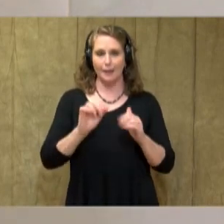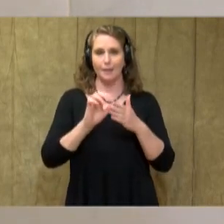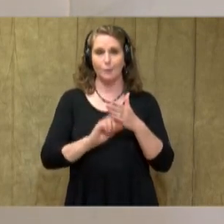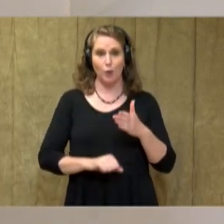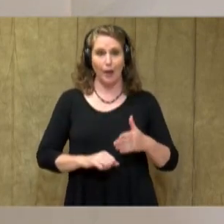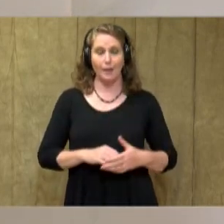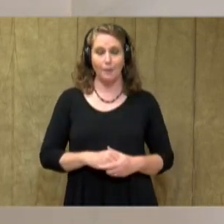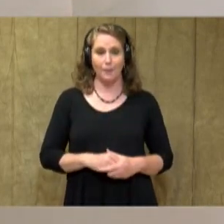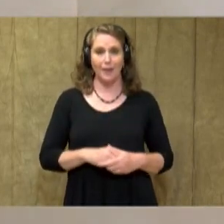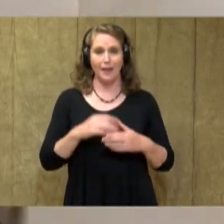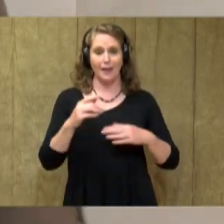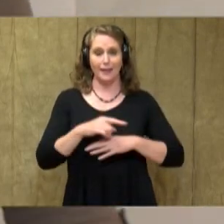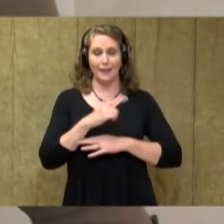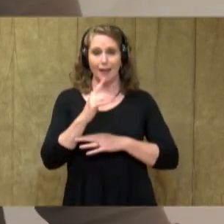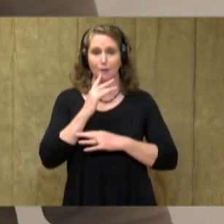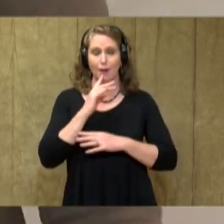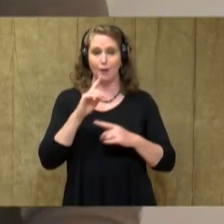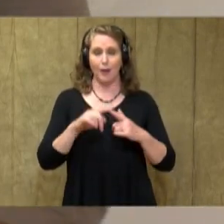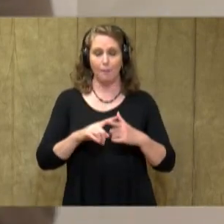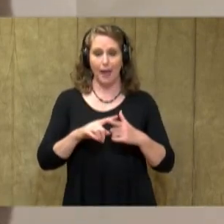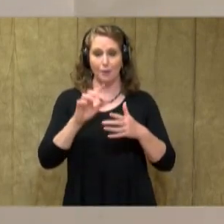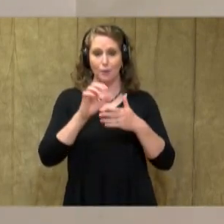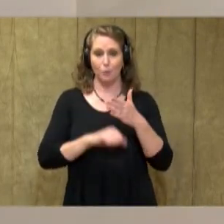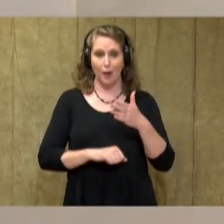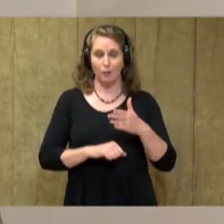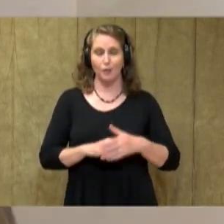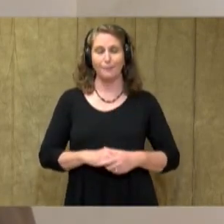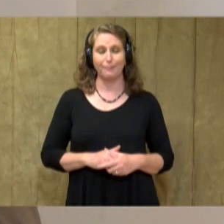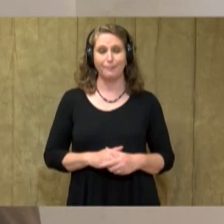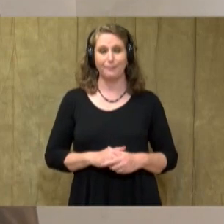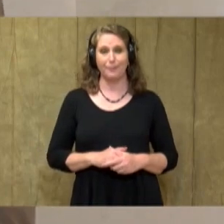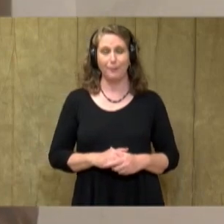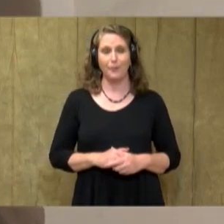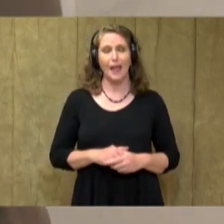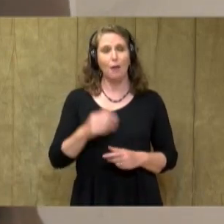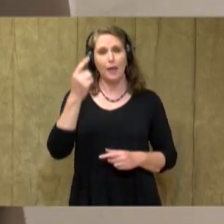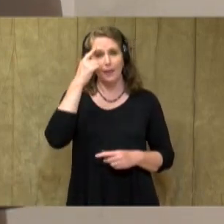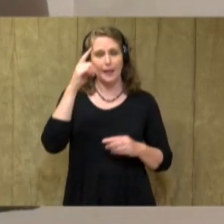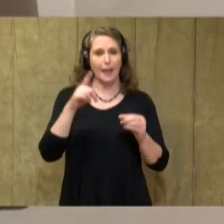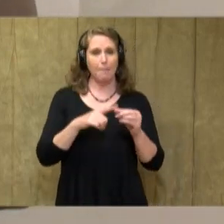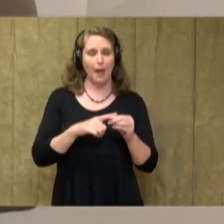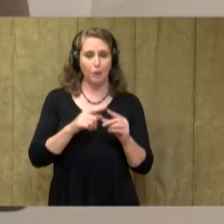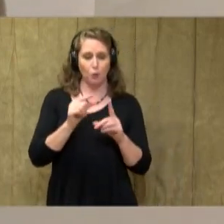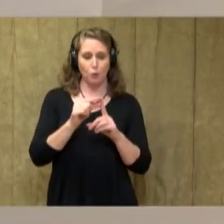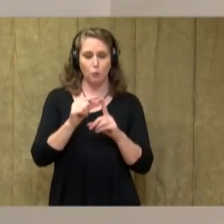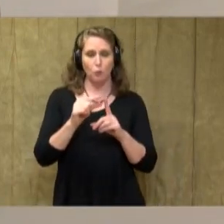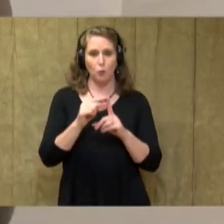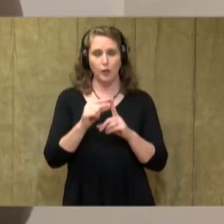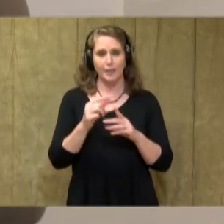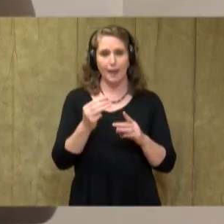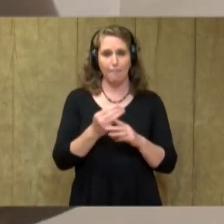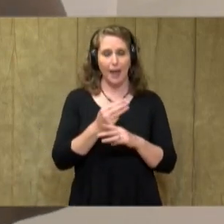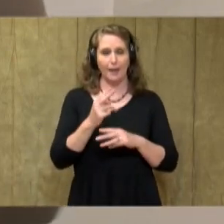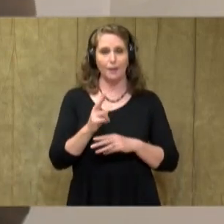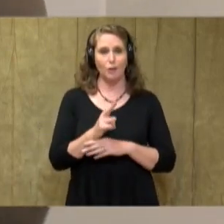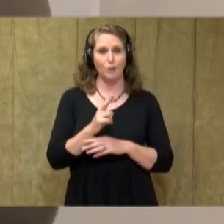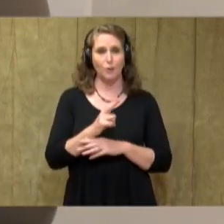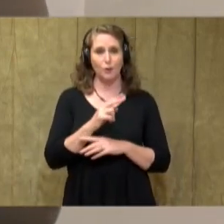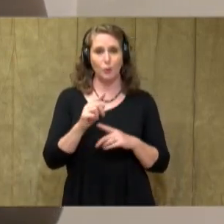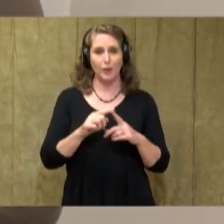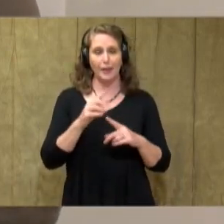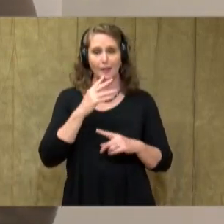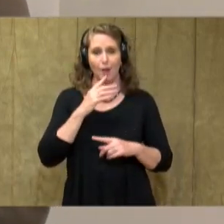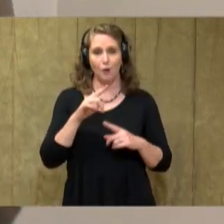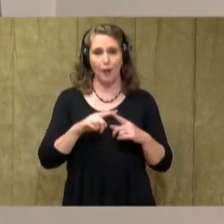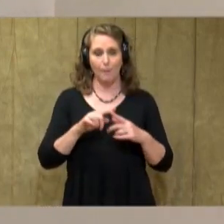talk about subtracting instead of adding. But let's think about some of those words that mathematicians use when they